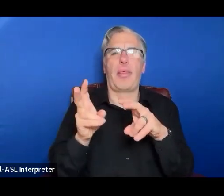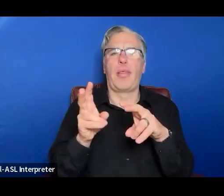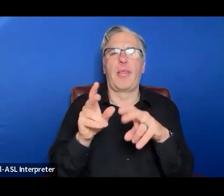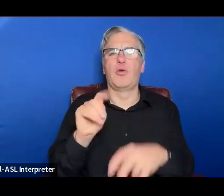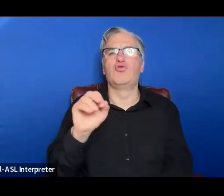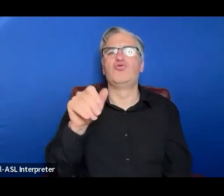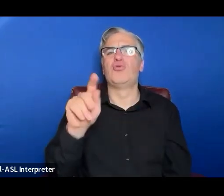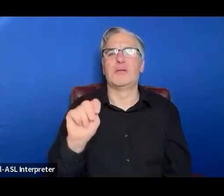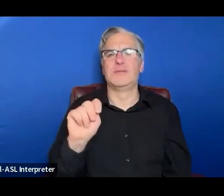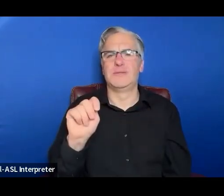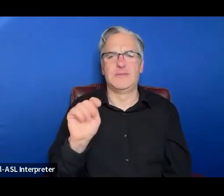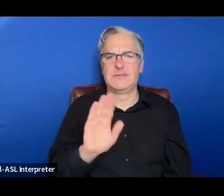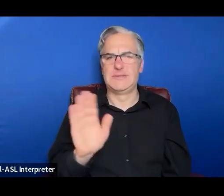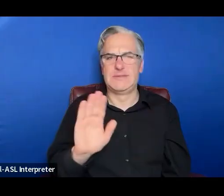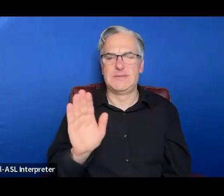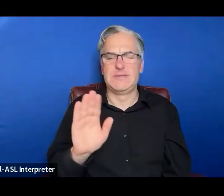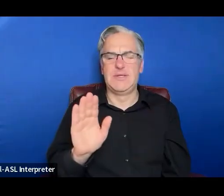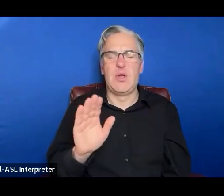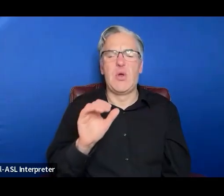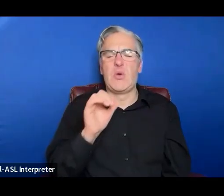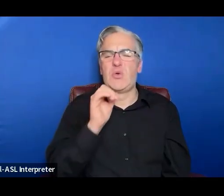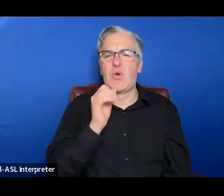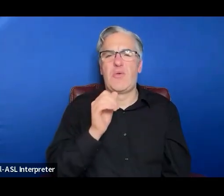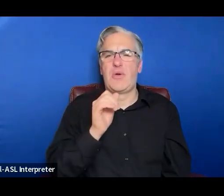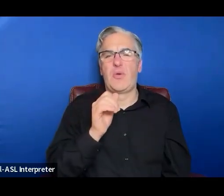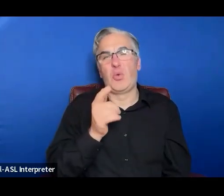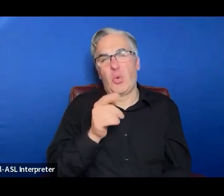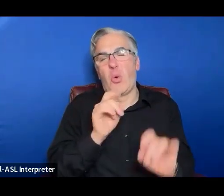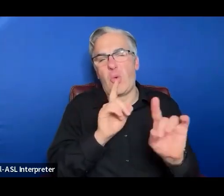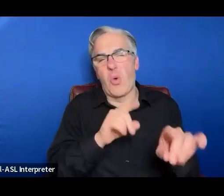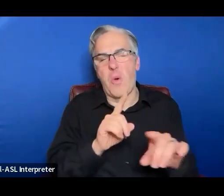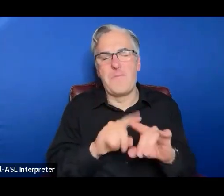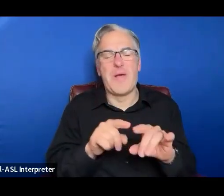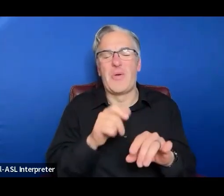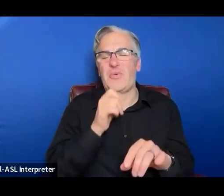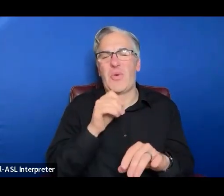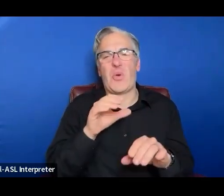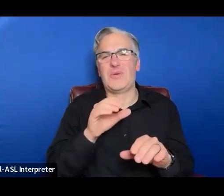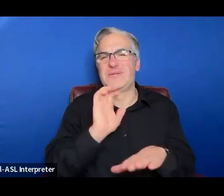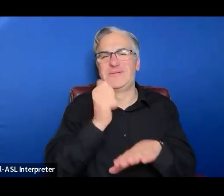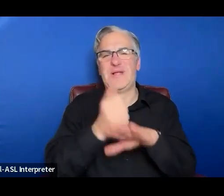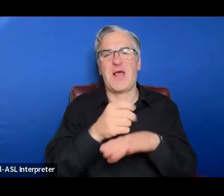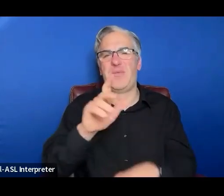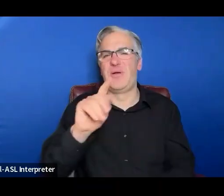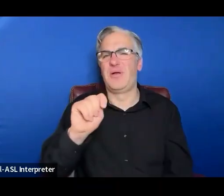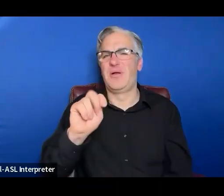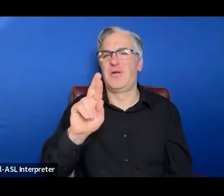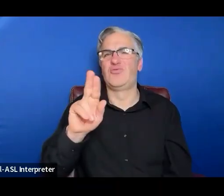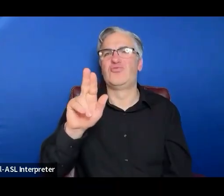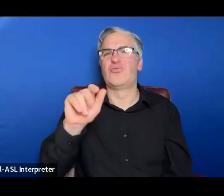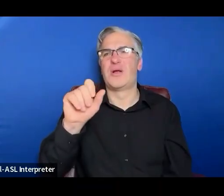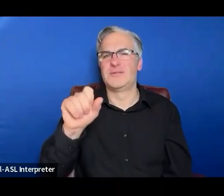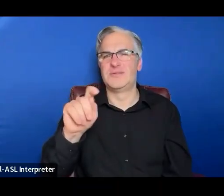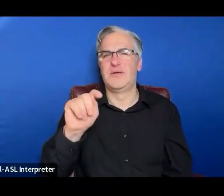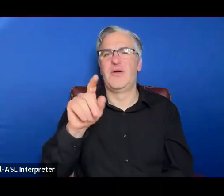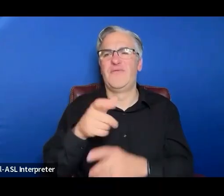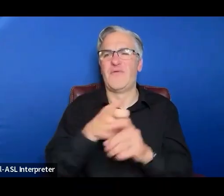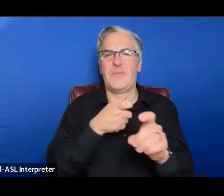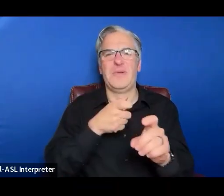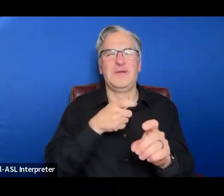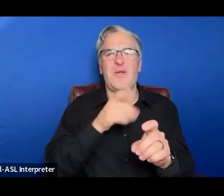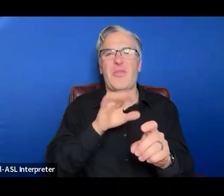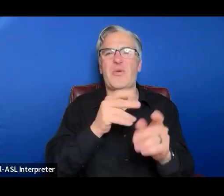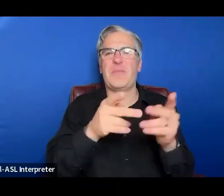Don't even go to those. Well, you can go to them, but don't do the trusts of those places that send you